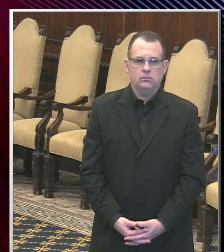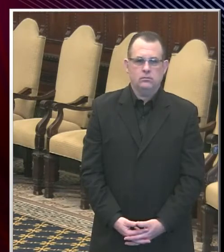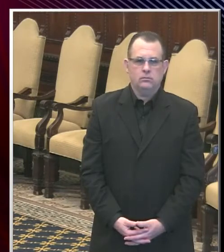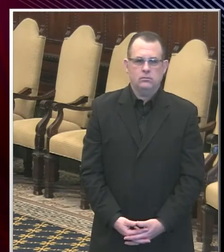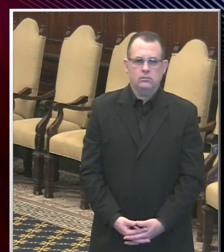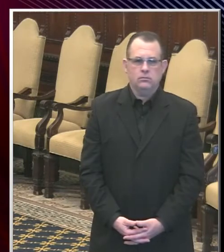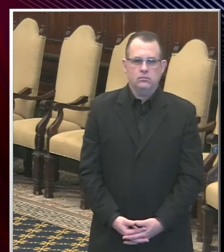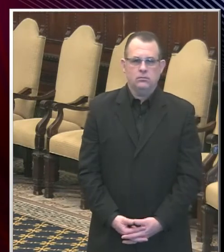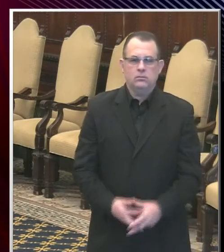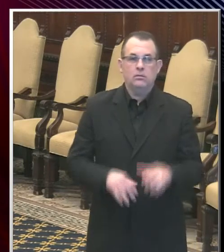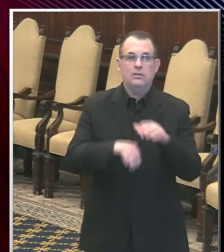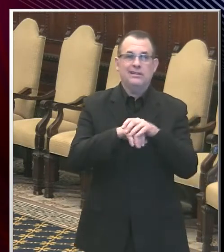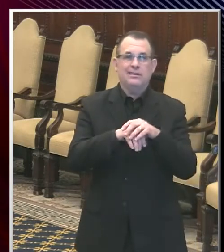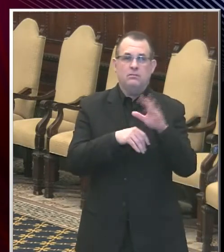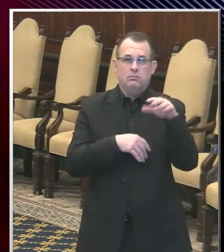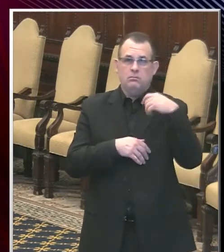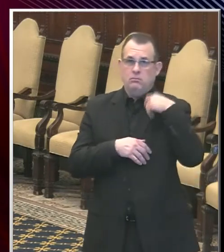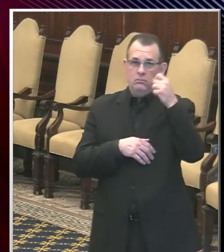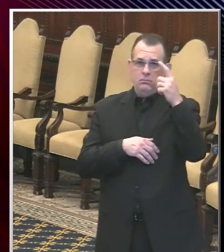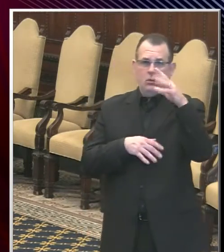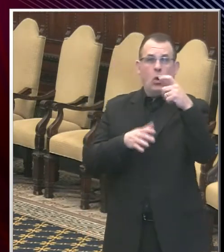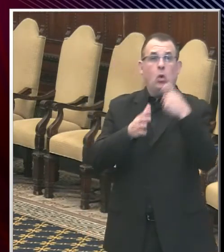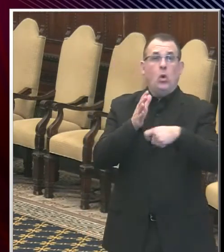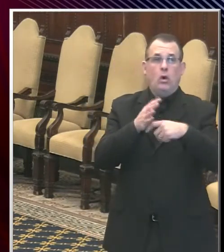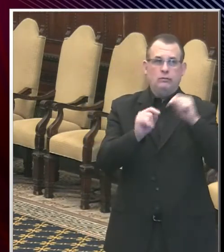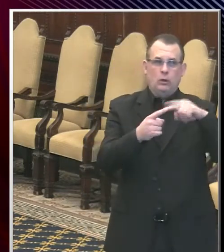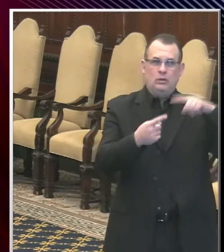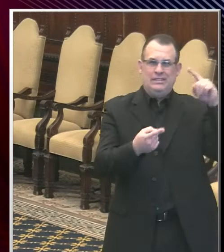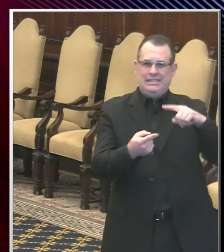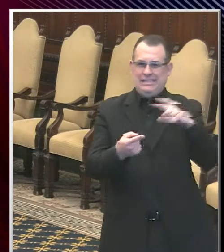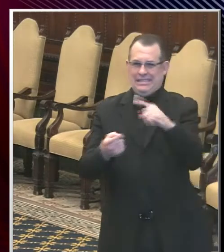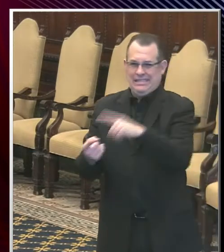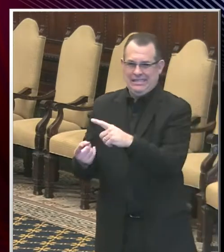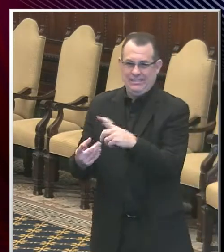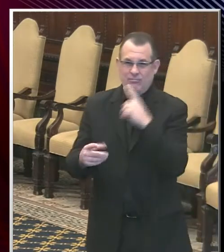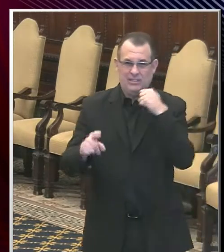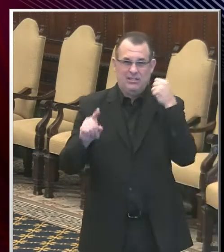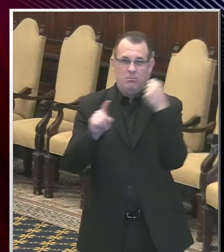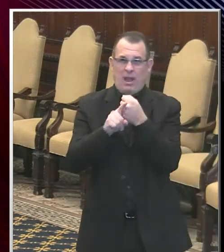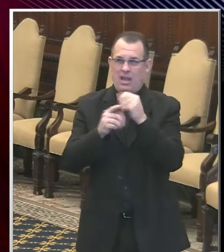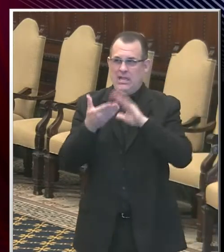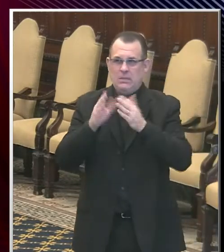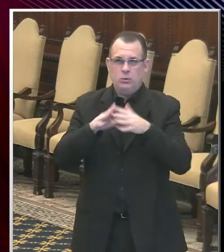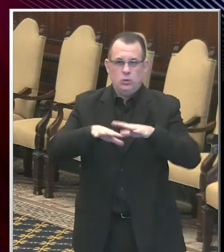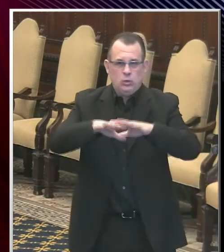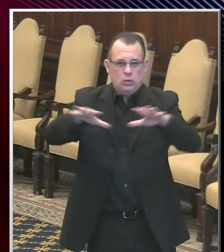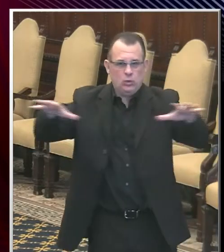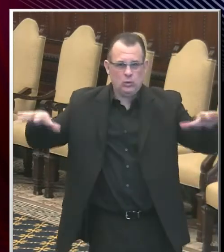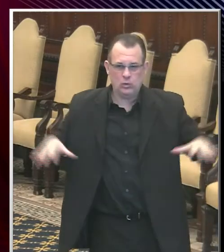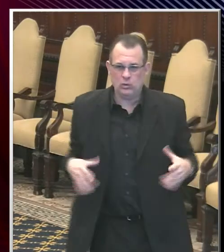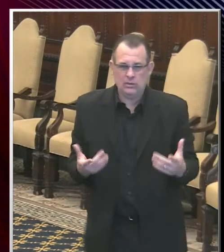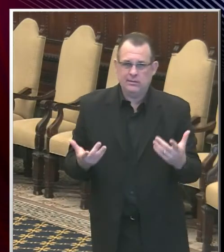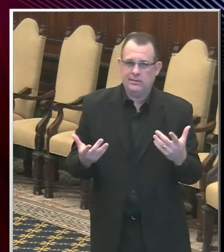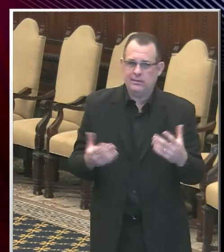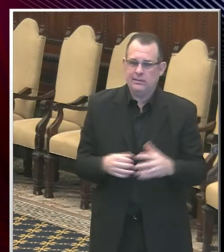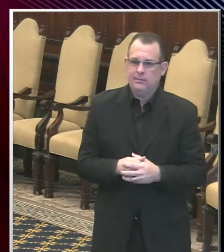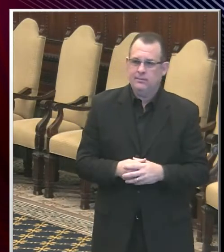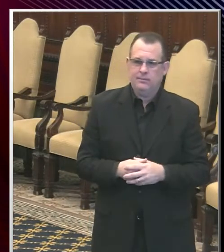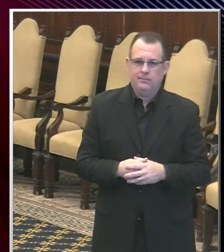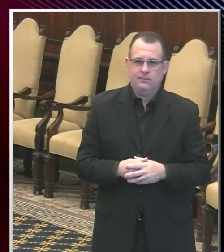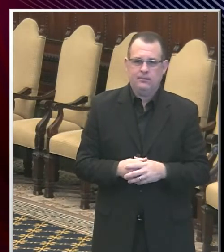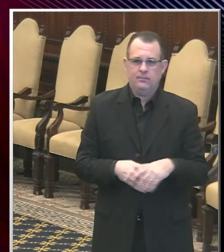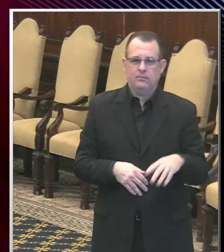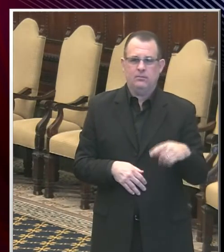what will be the impact in the community given that taxes will have to go up and the quality of service will come down? Well, we're trying